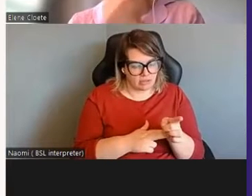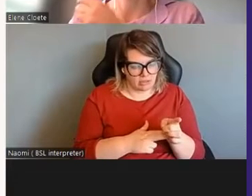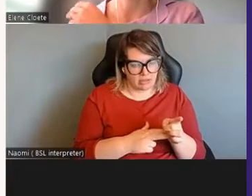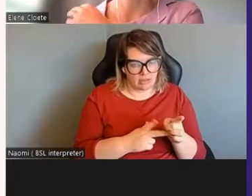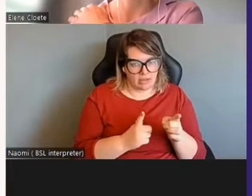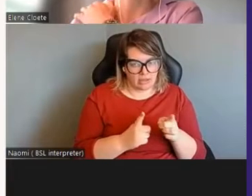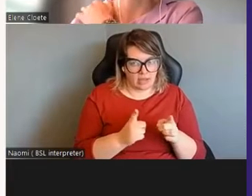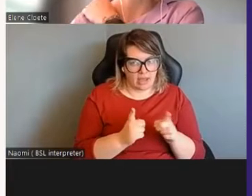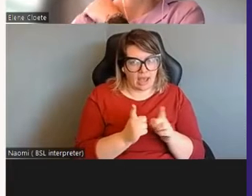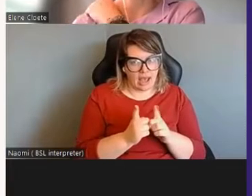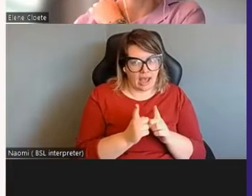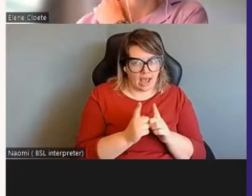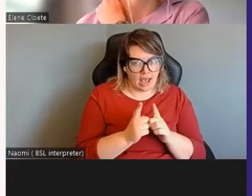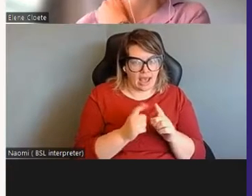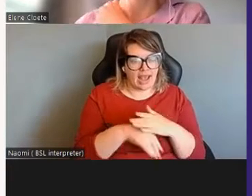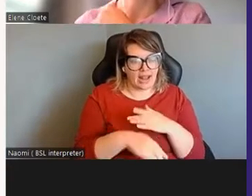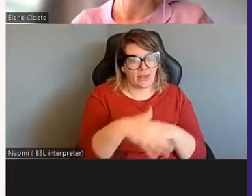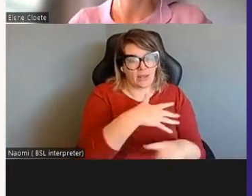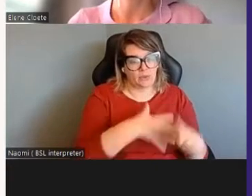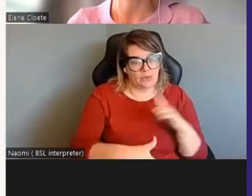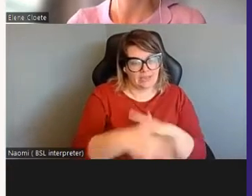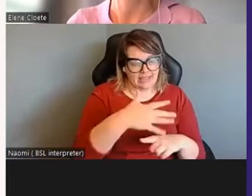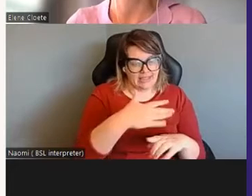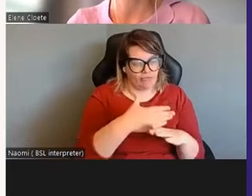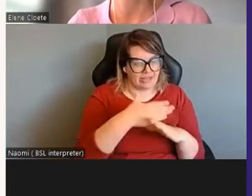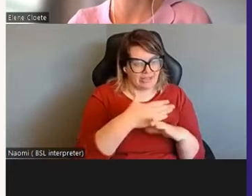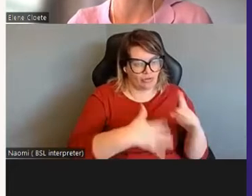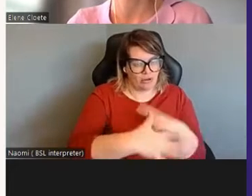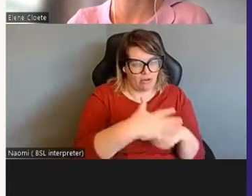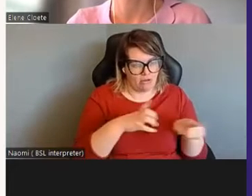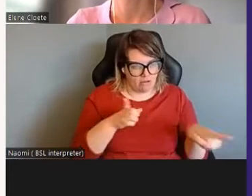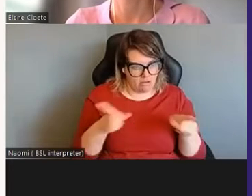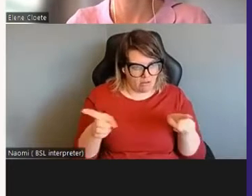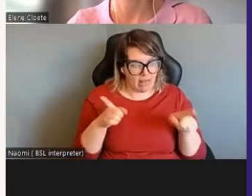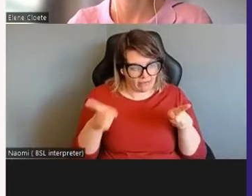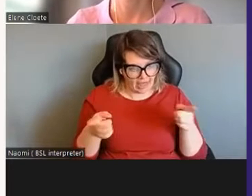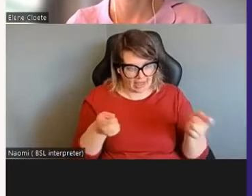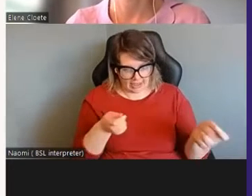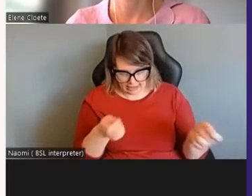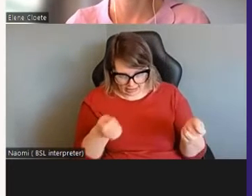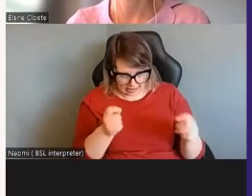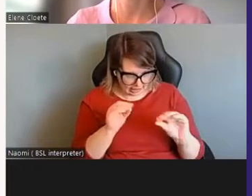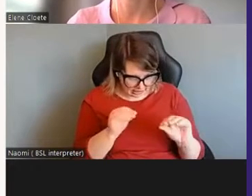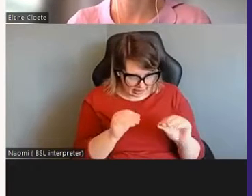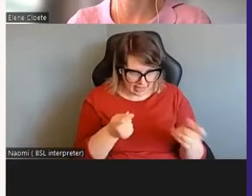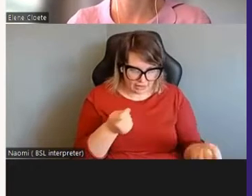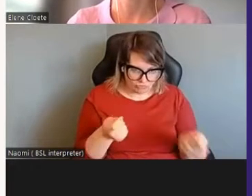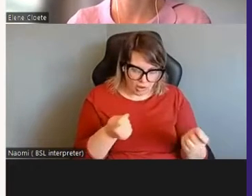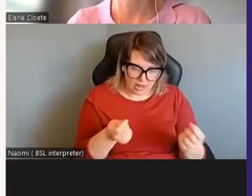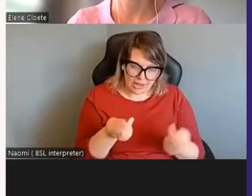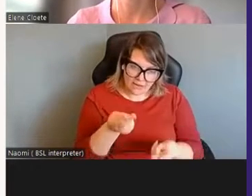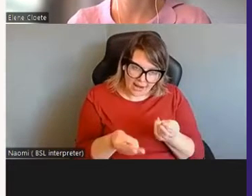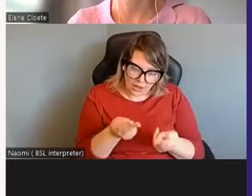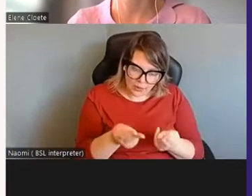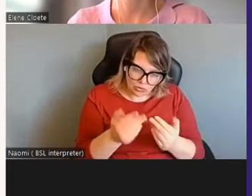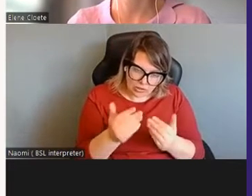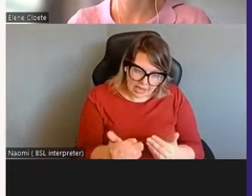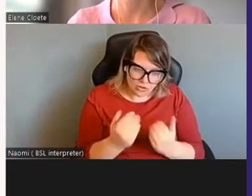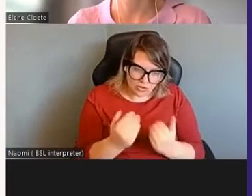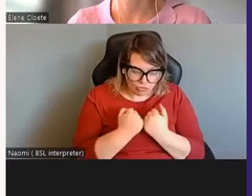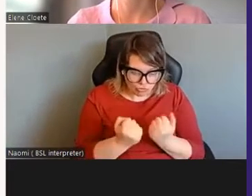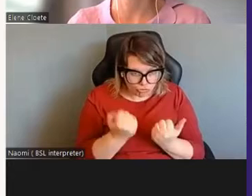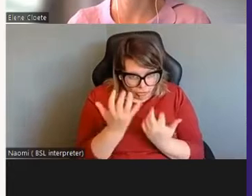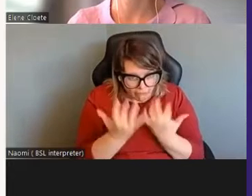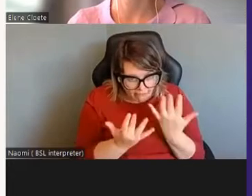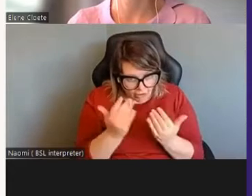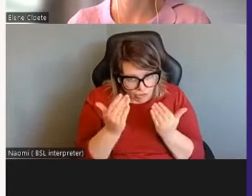practitioners assigned in the community of Hagmang. And they would facilitate evaluation and reflection sessions with the community